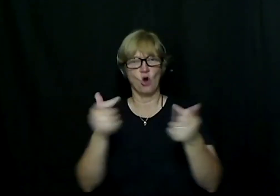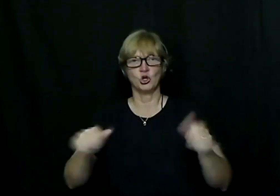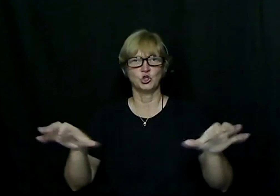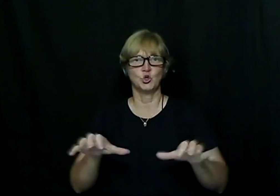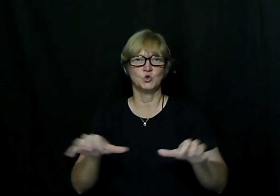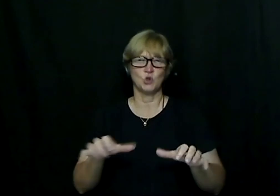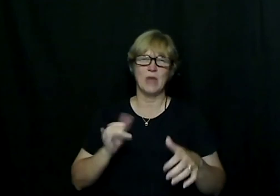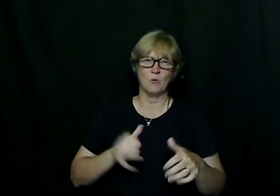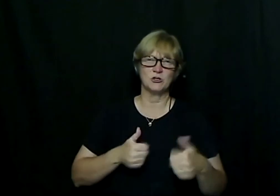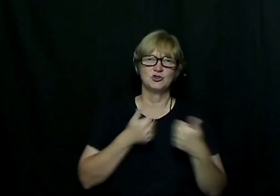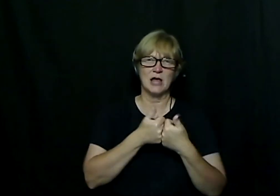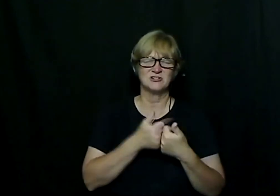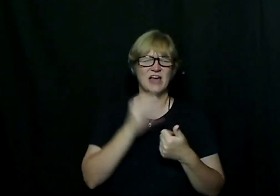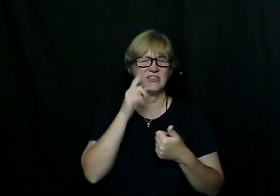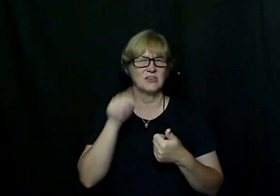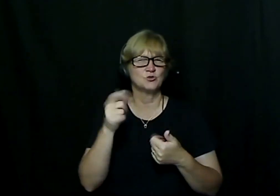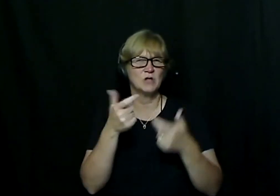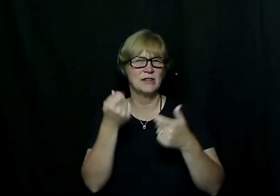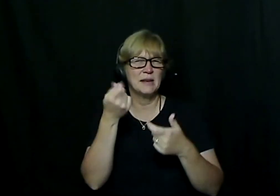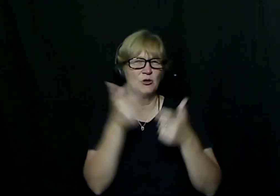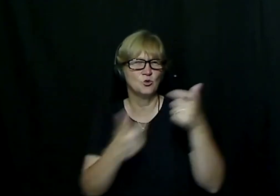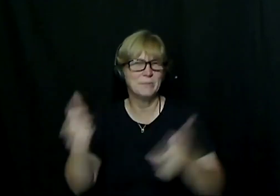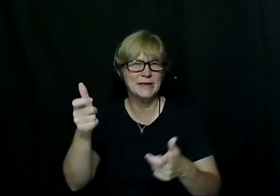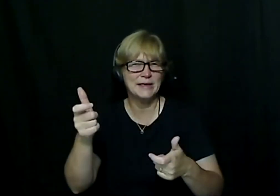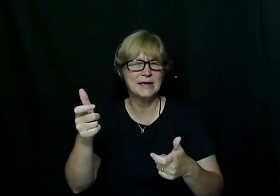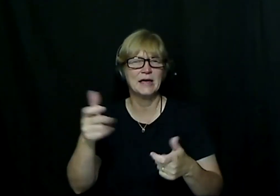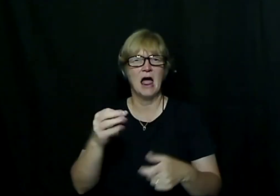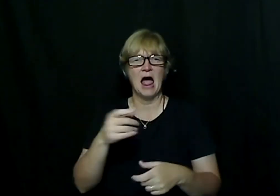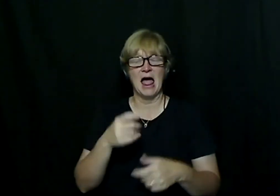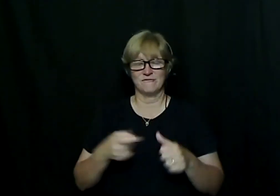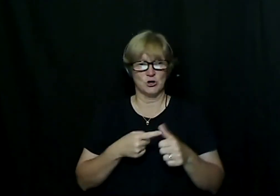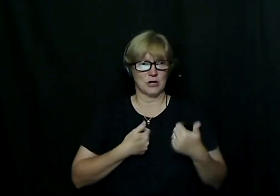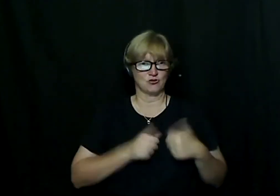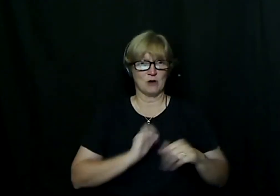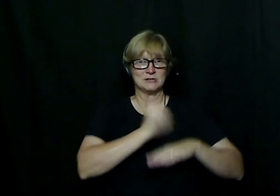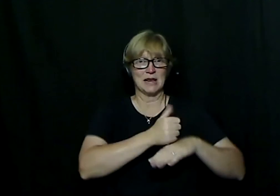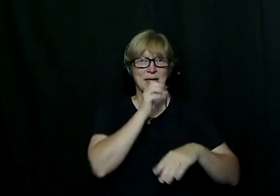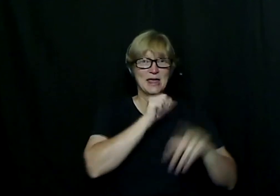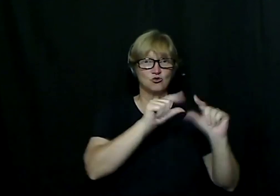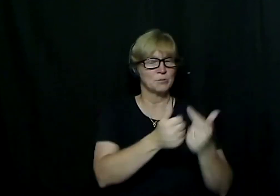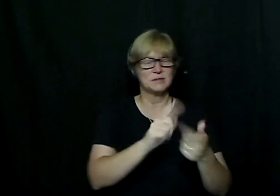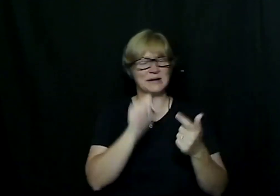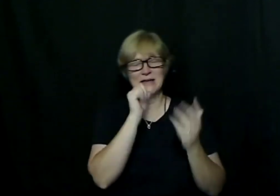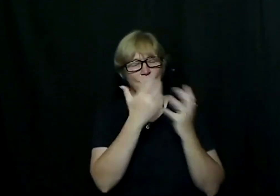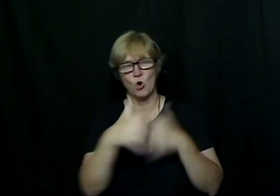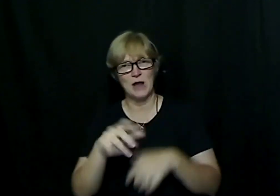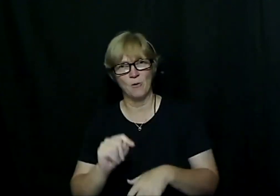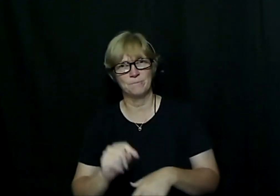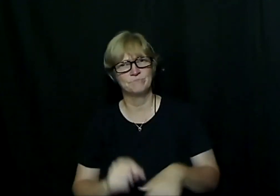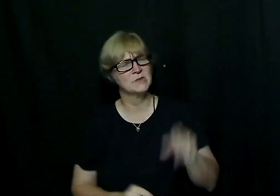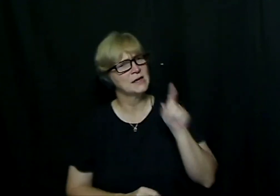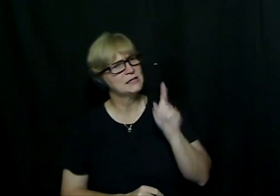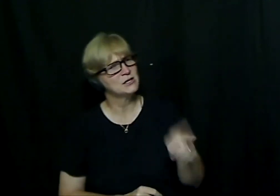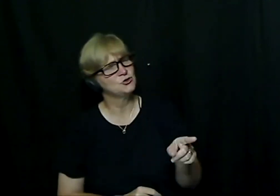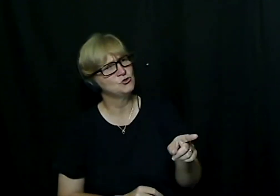was a little bit too large. That's why originally I tried to form age groups, but that didn't really work out. And did you try to put, I don't